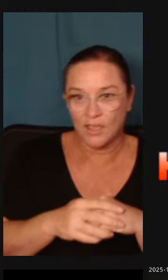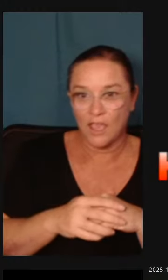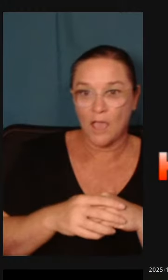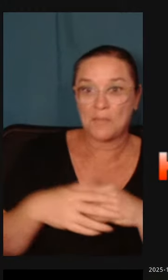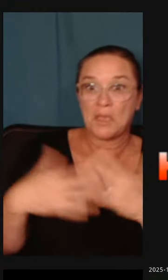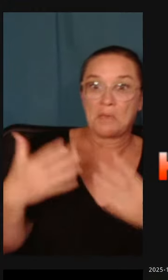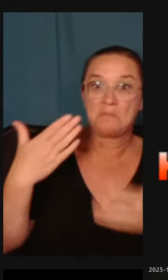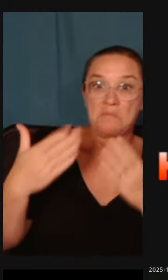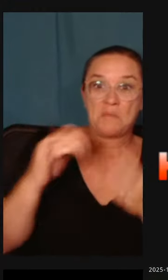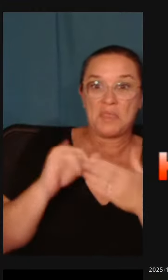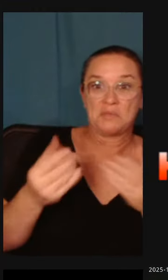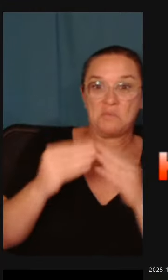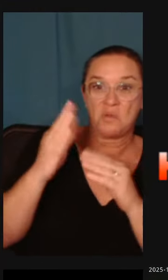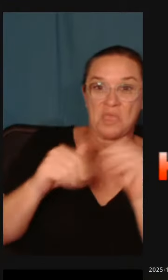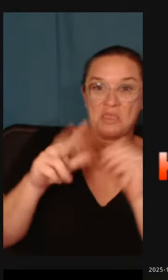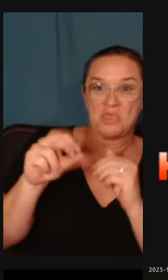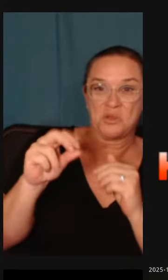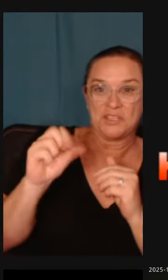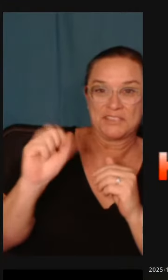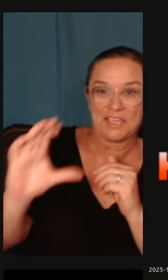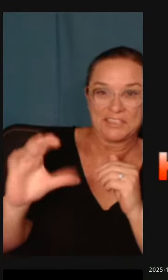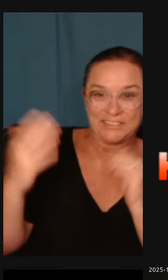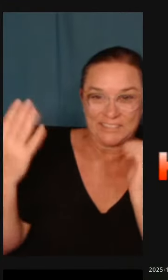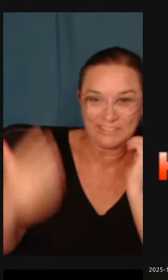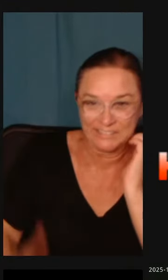than 30 seconds.